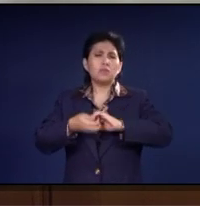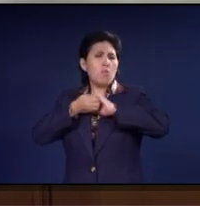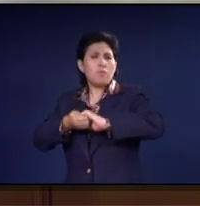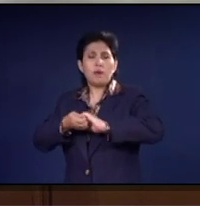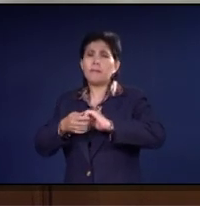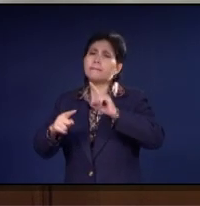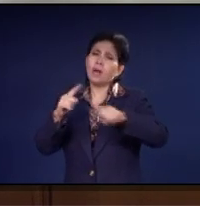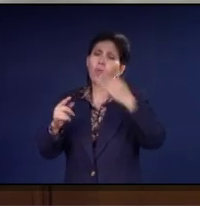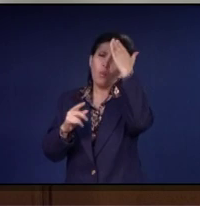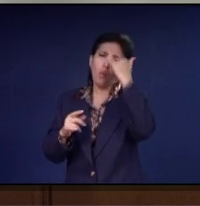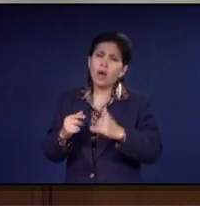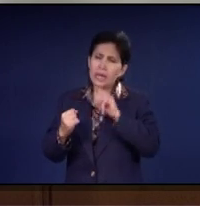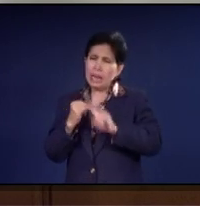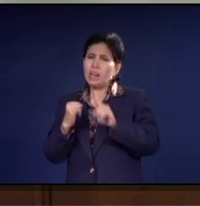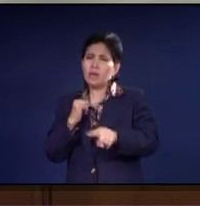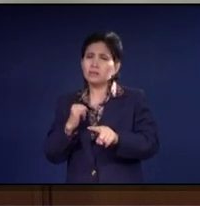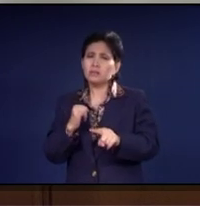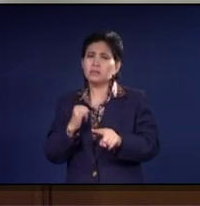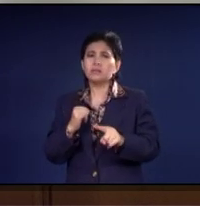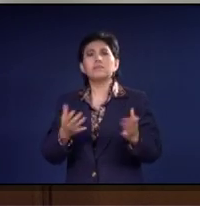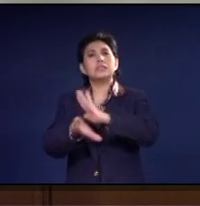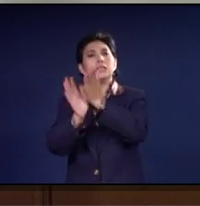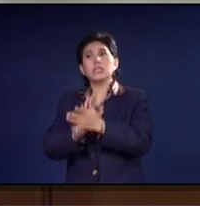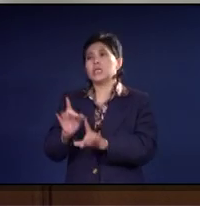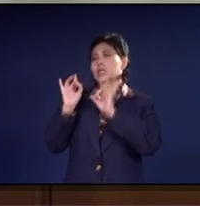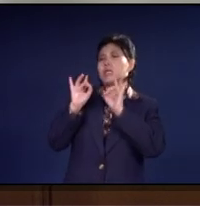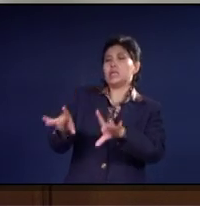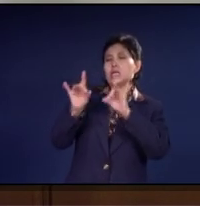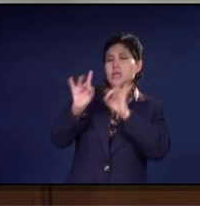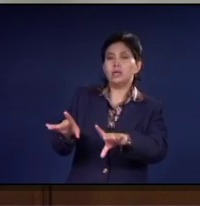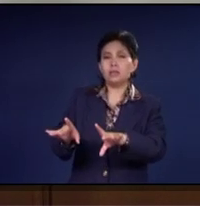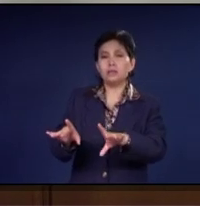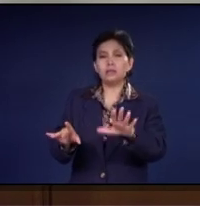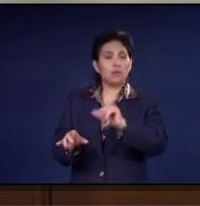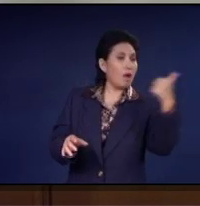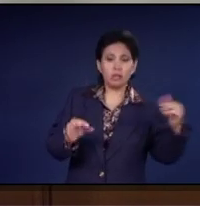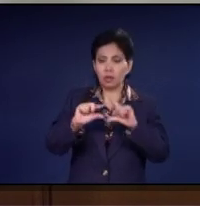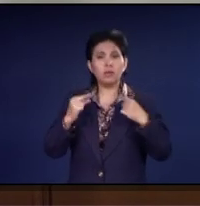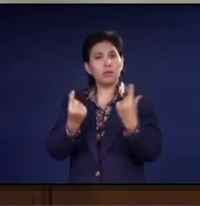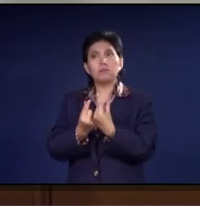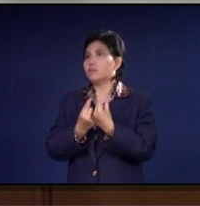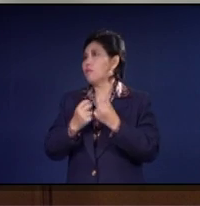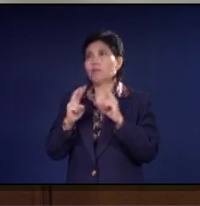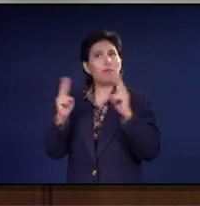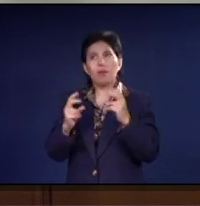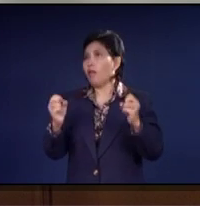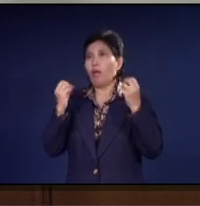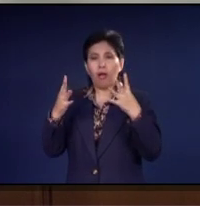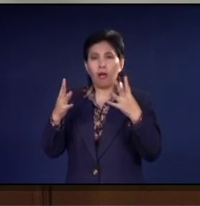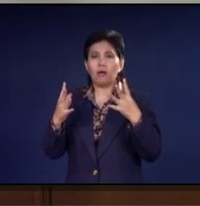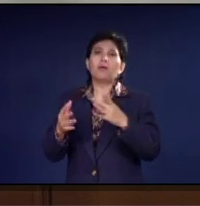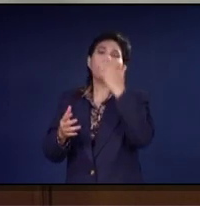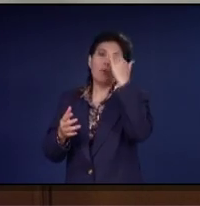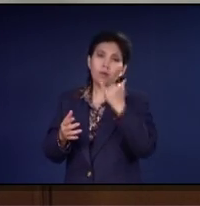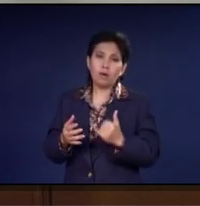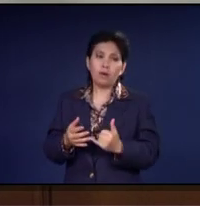the end they hate so much, they hate the other group so much, and they were trying their best to